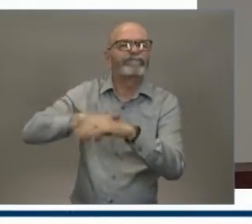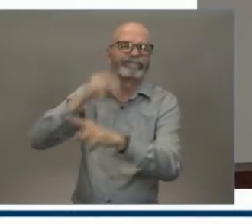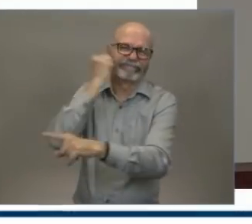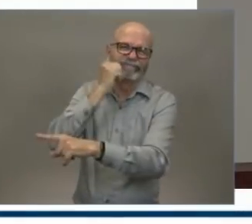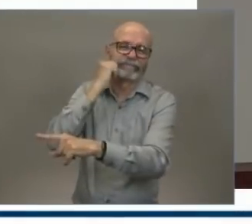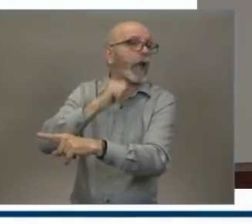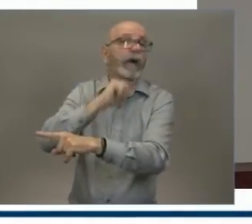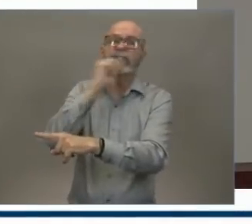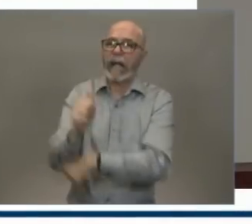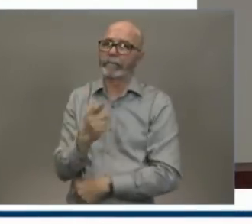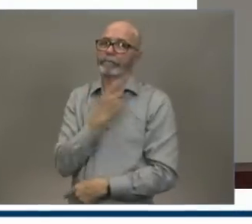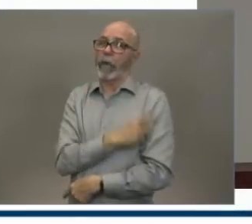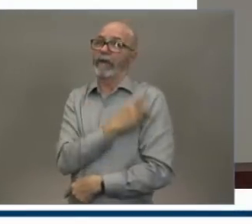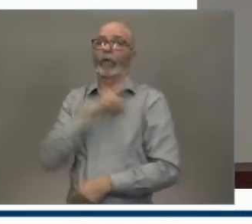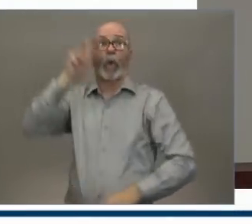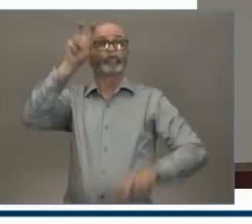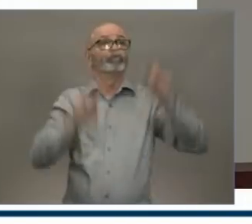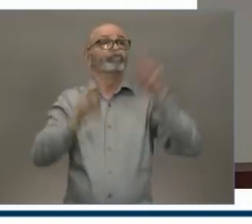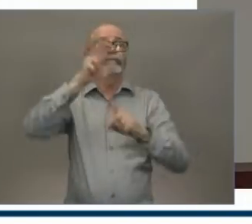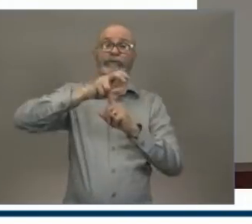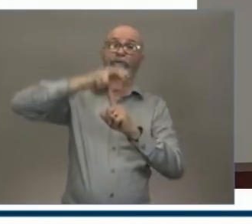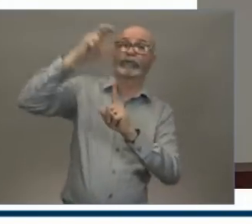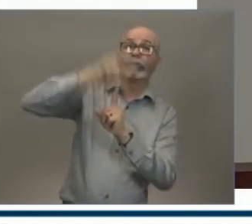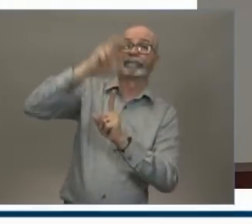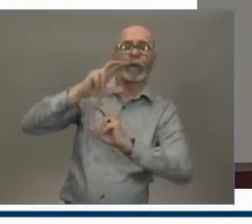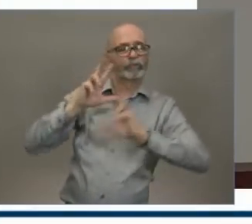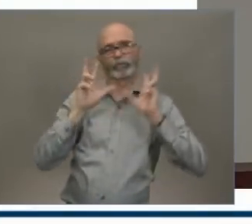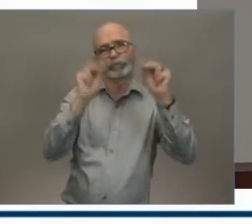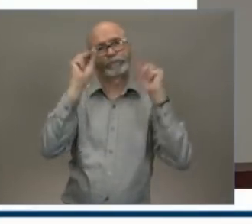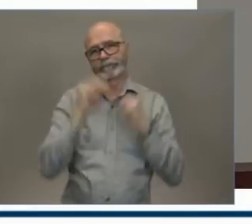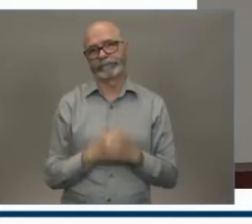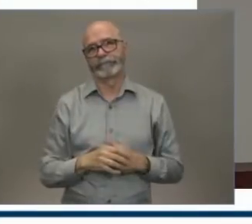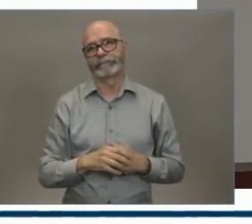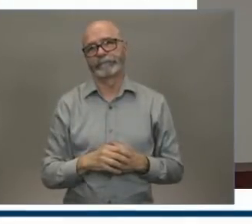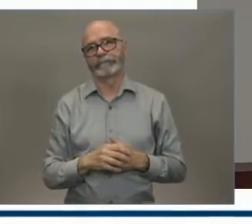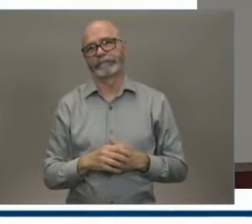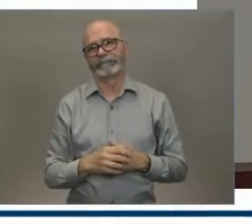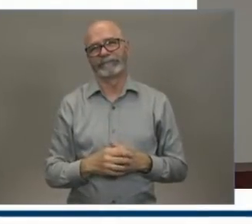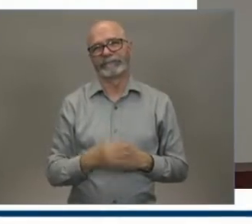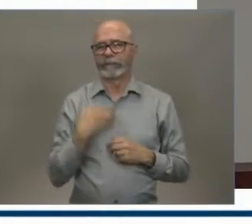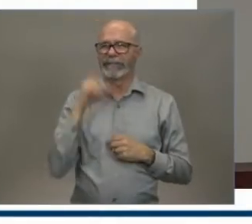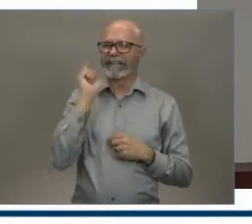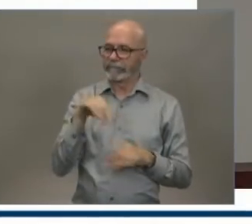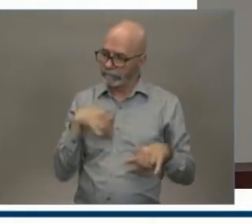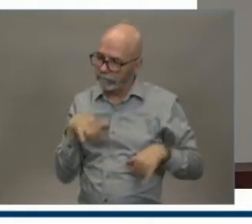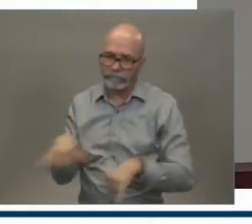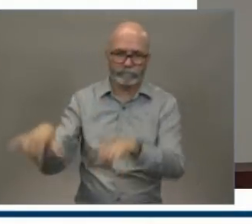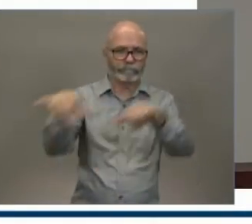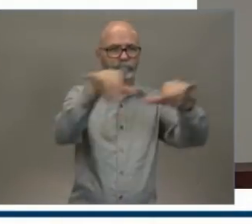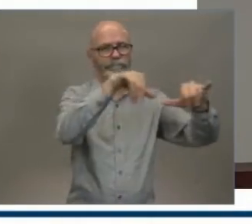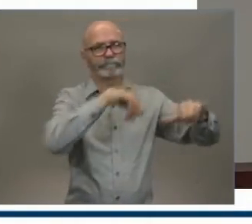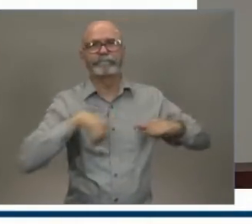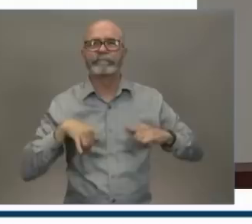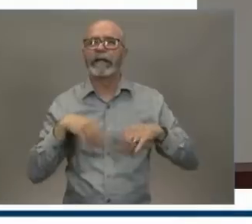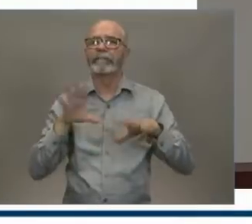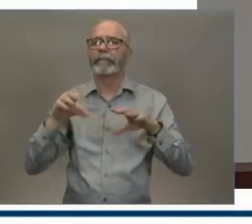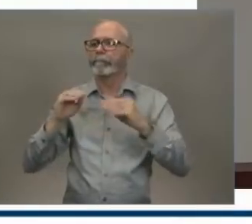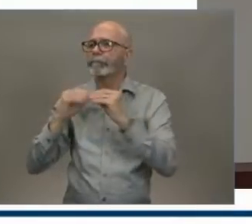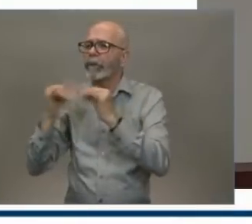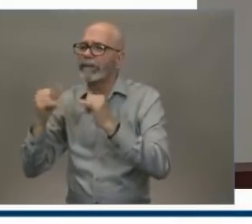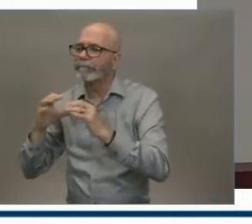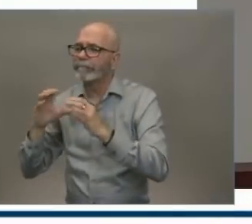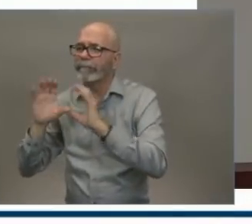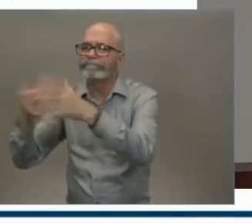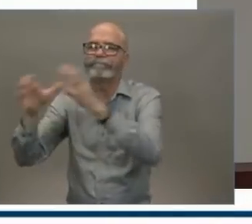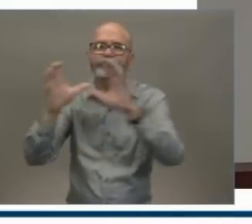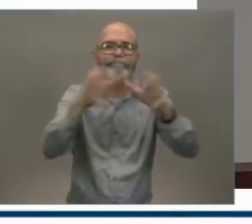tournaments. So the goal is to maintain as much consistency as possible within the groups that we allow to